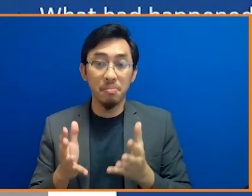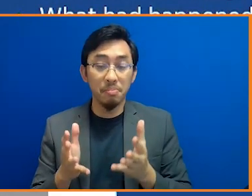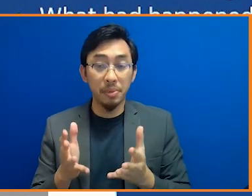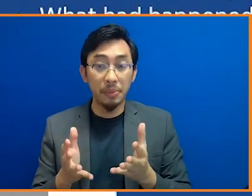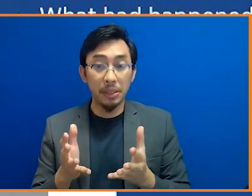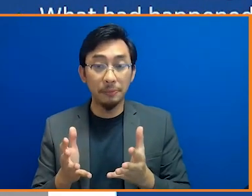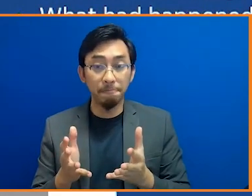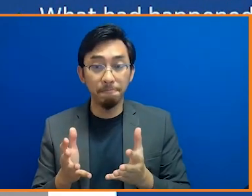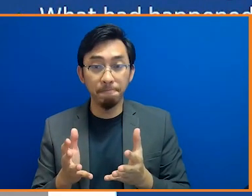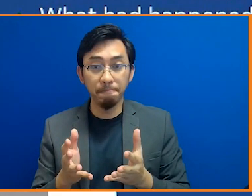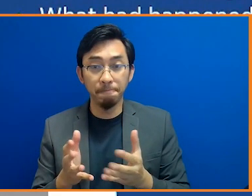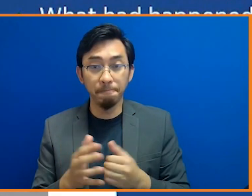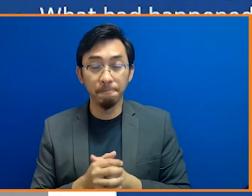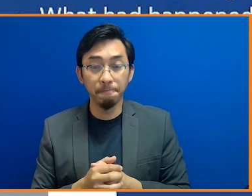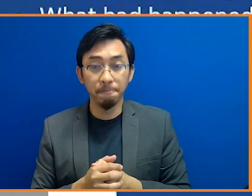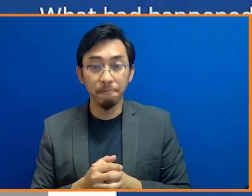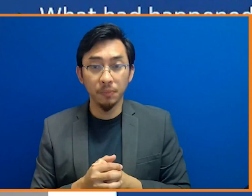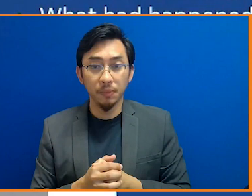Probably